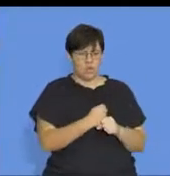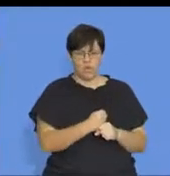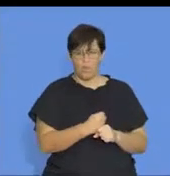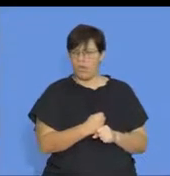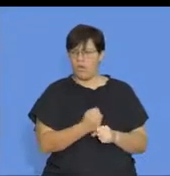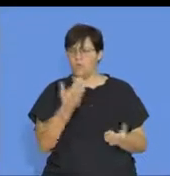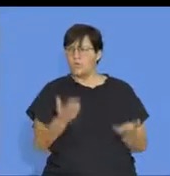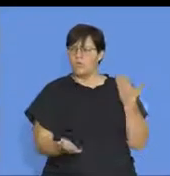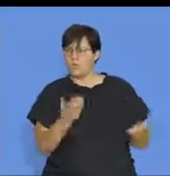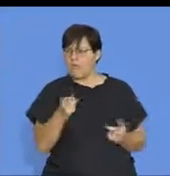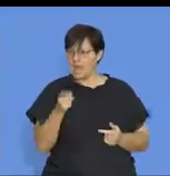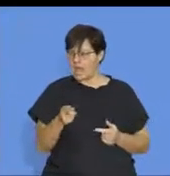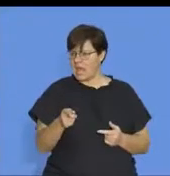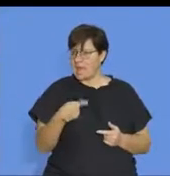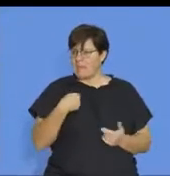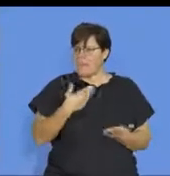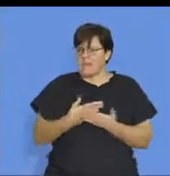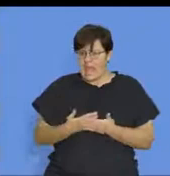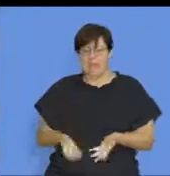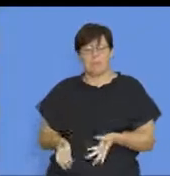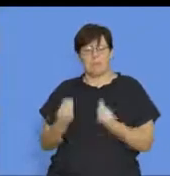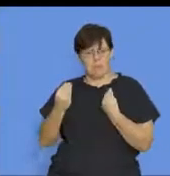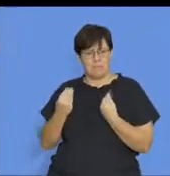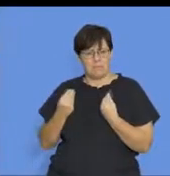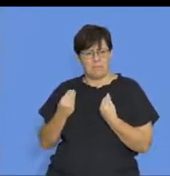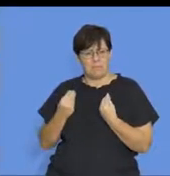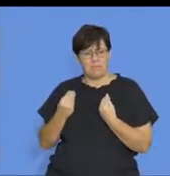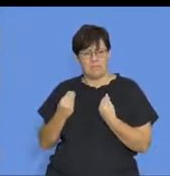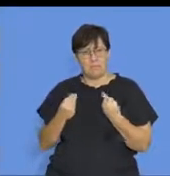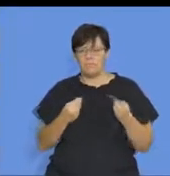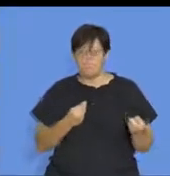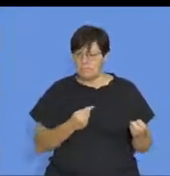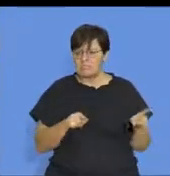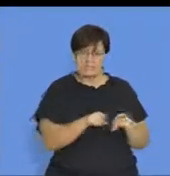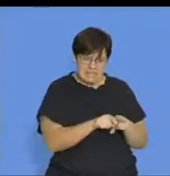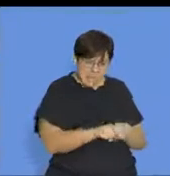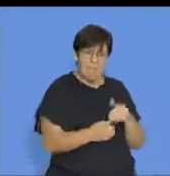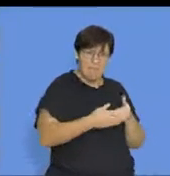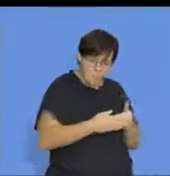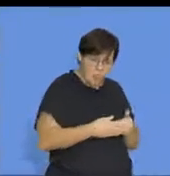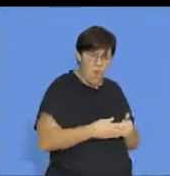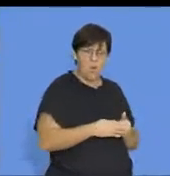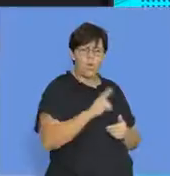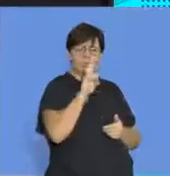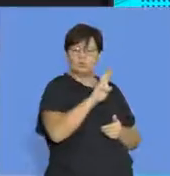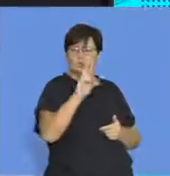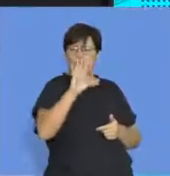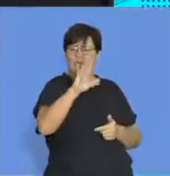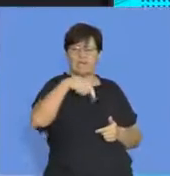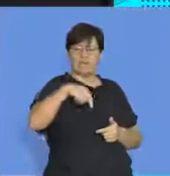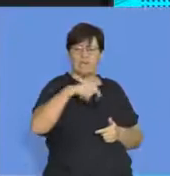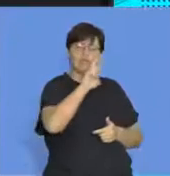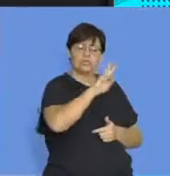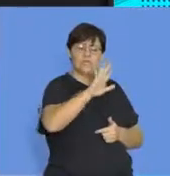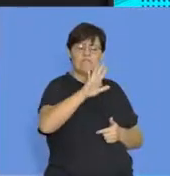you compare what she's entitled to, can you see she's also withdrawn more than what she was entitled to?